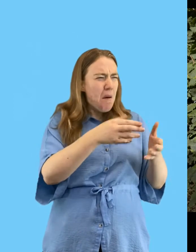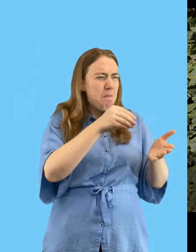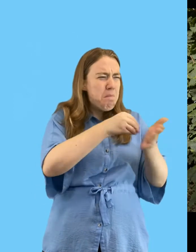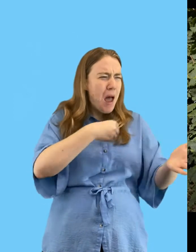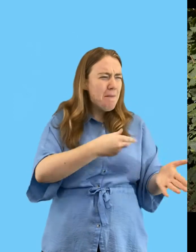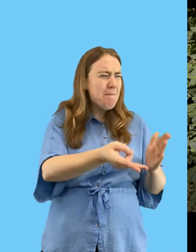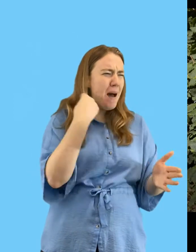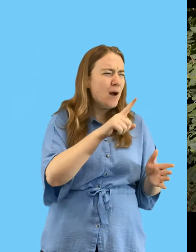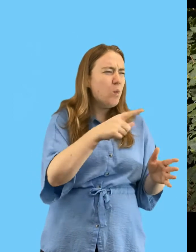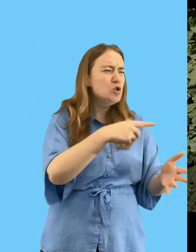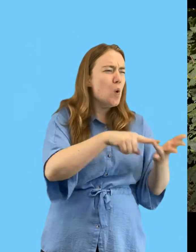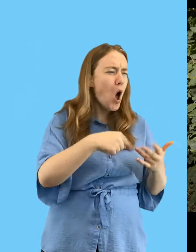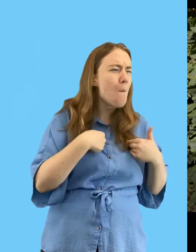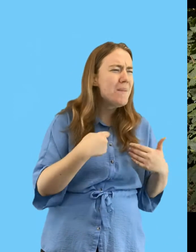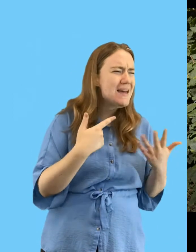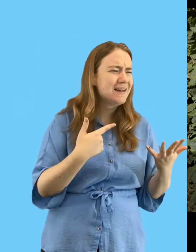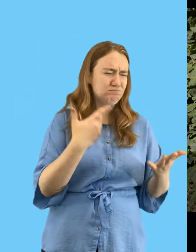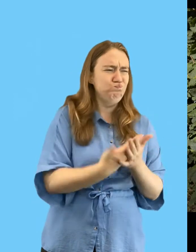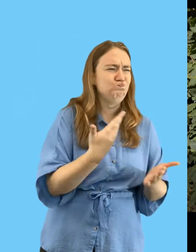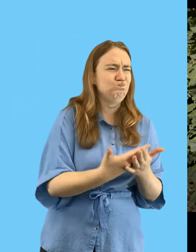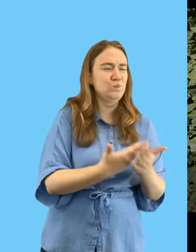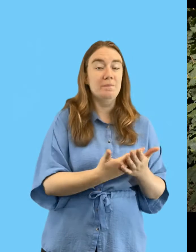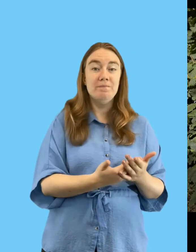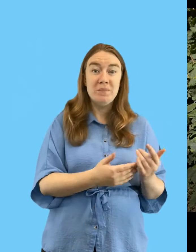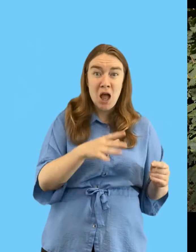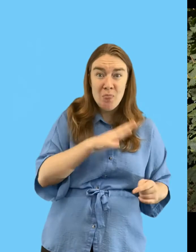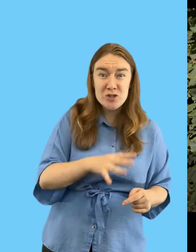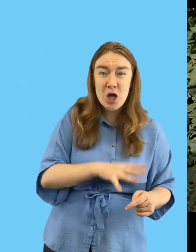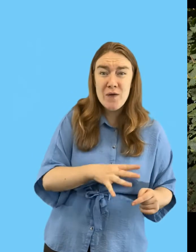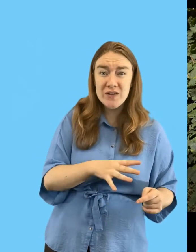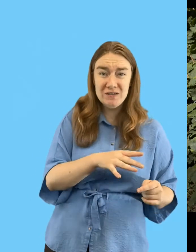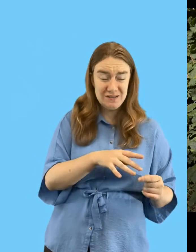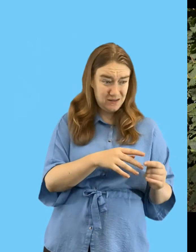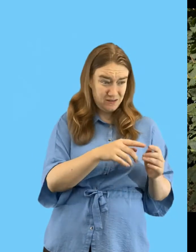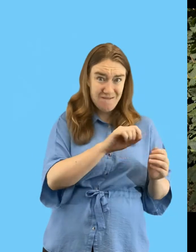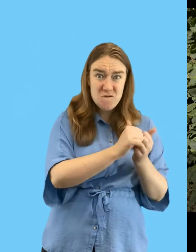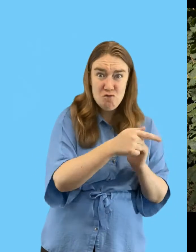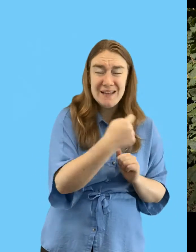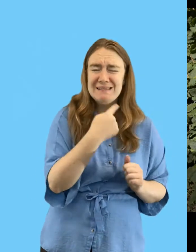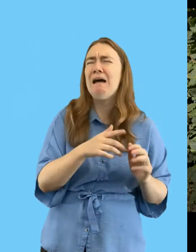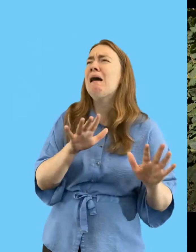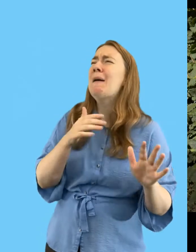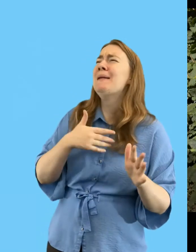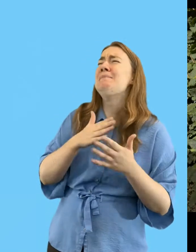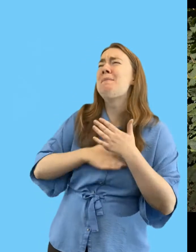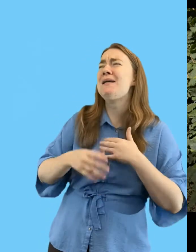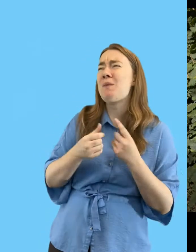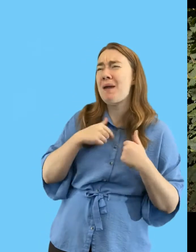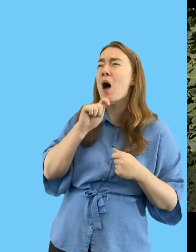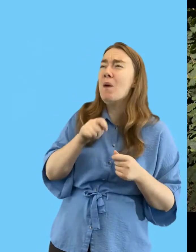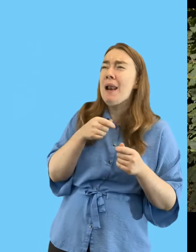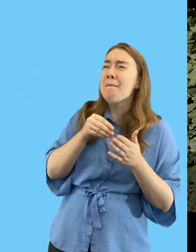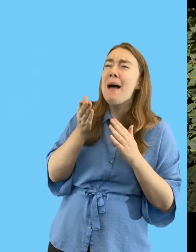what you owe me,' he demanded. His fellow servant fell to his knees and begged him, 'Be patient with me. I will pay it